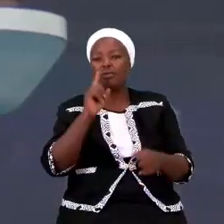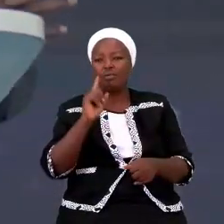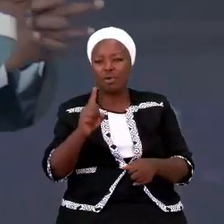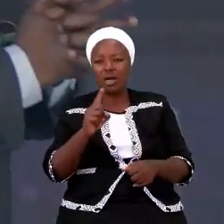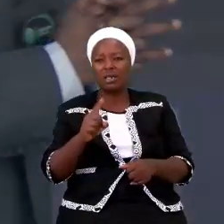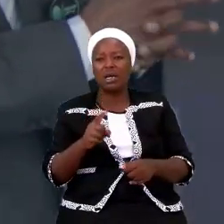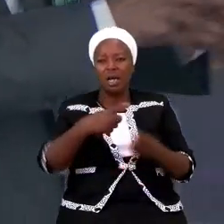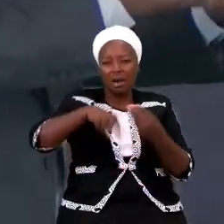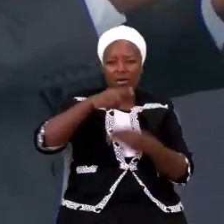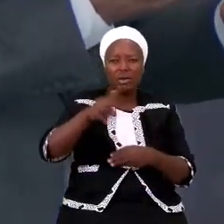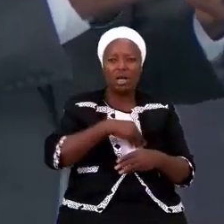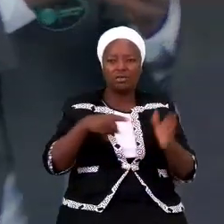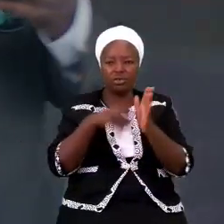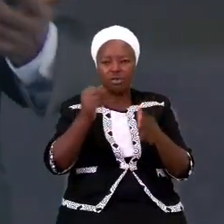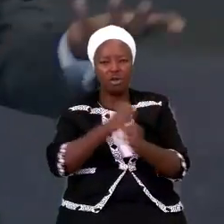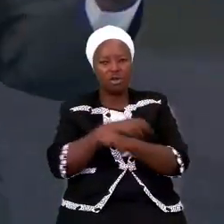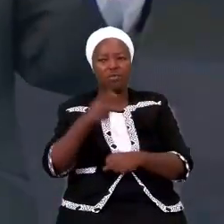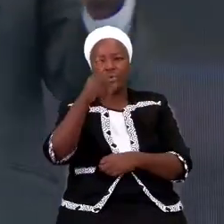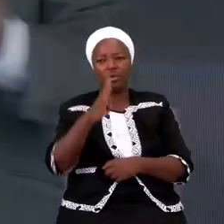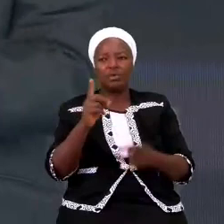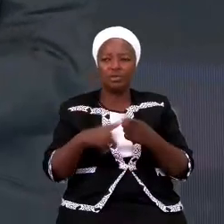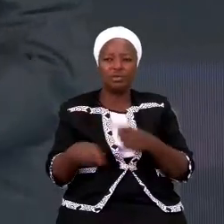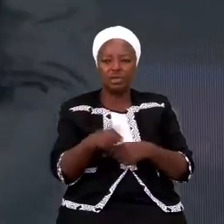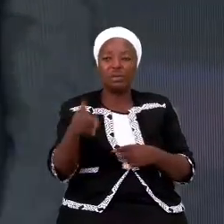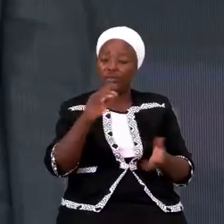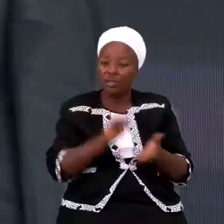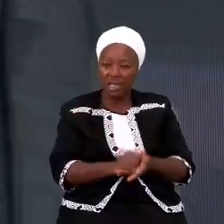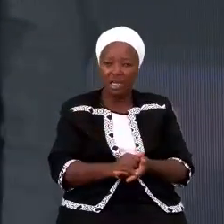us fruitful. And there is the unfading